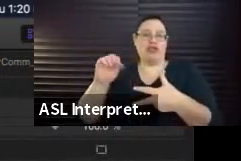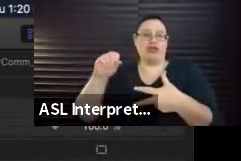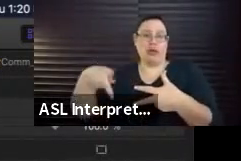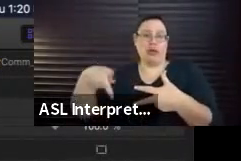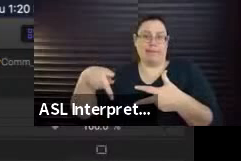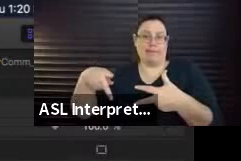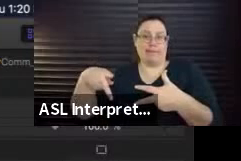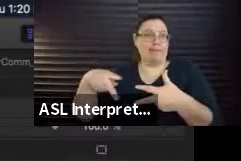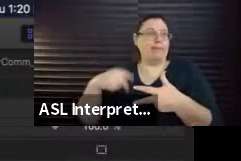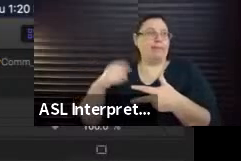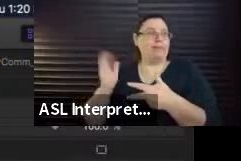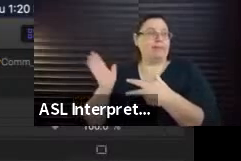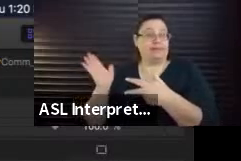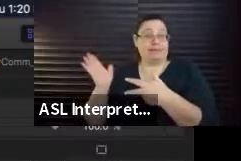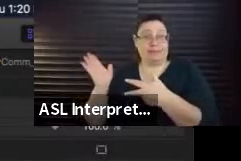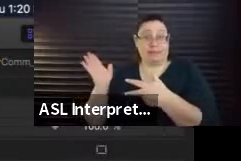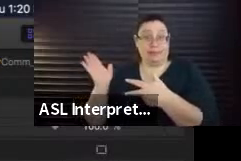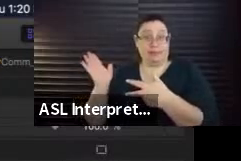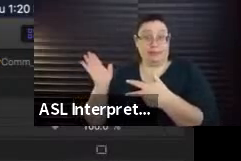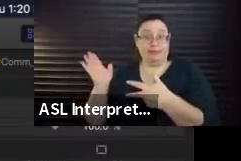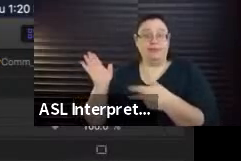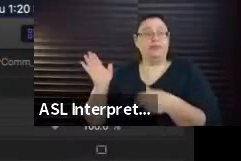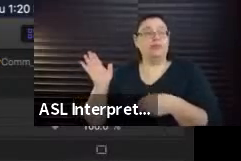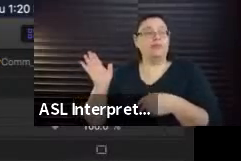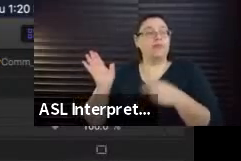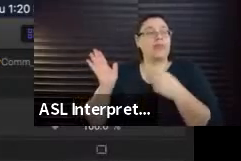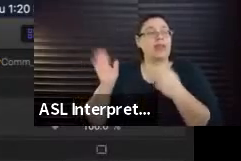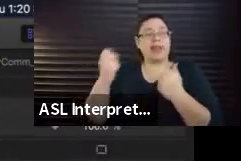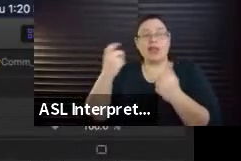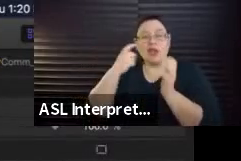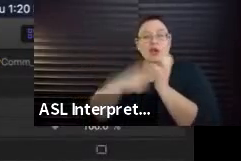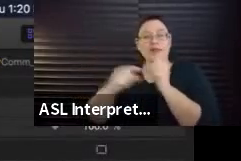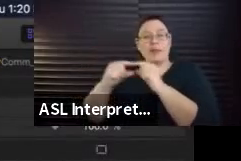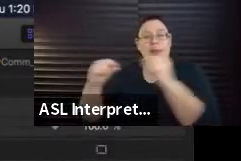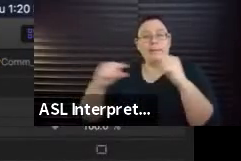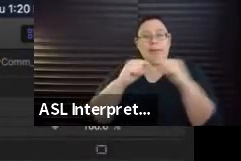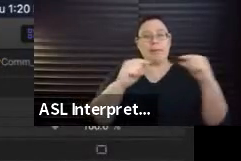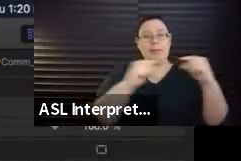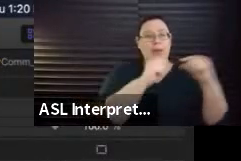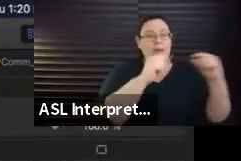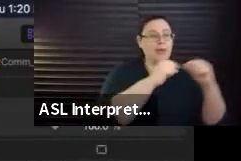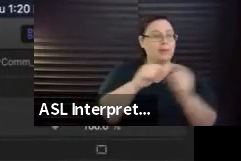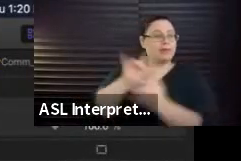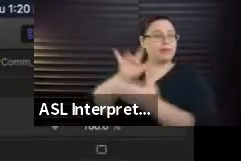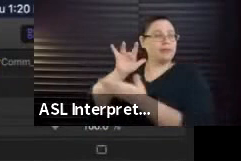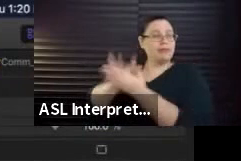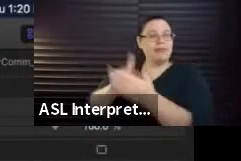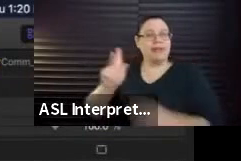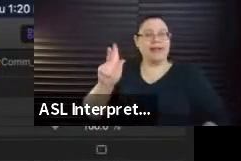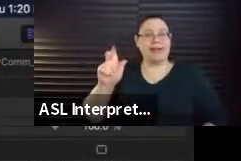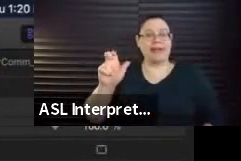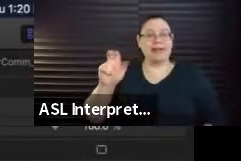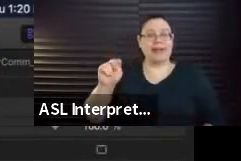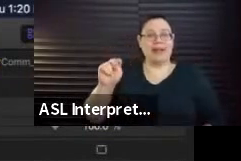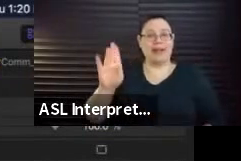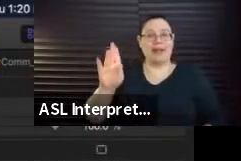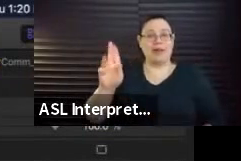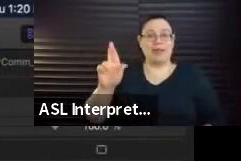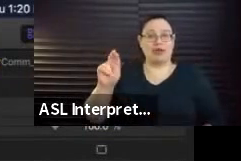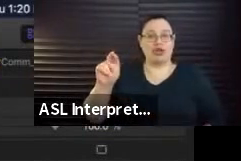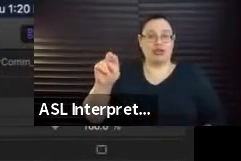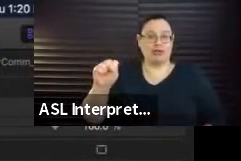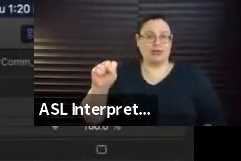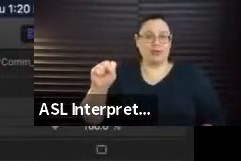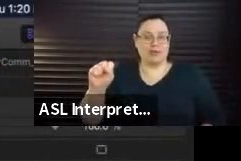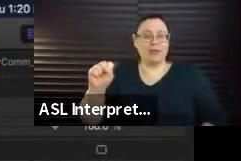Thinking, here we go. So now there's a few options that appear on the screen. I'm going to click on the Ken Burns feature, which basically is